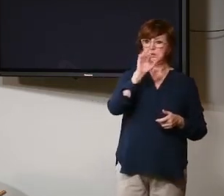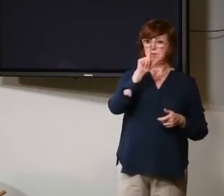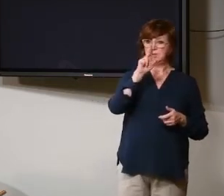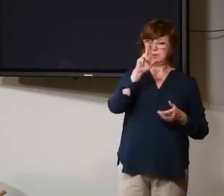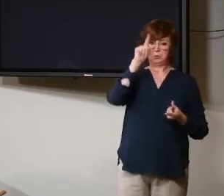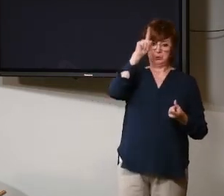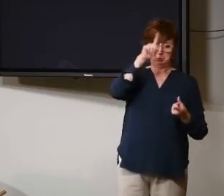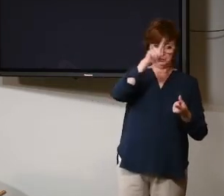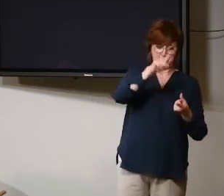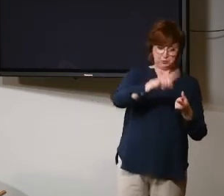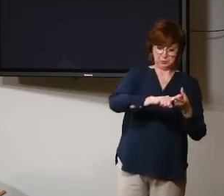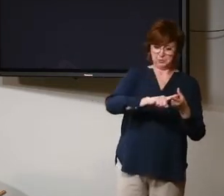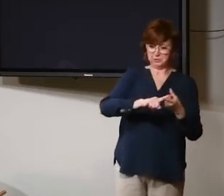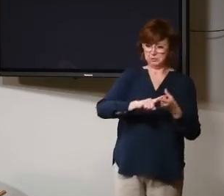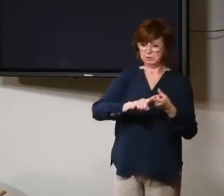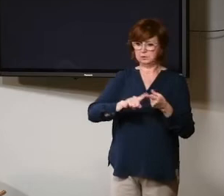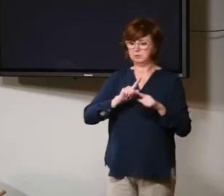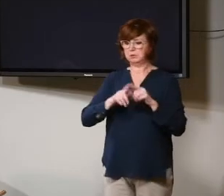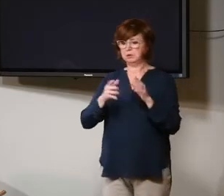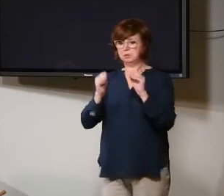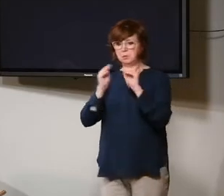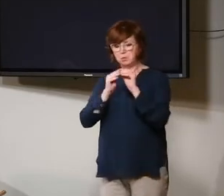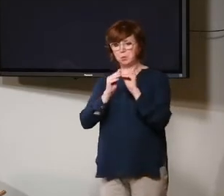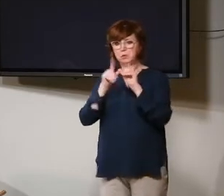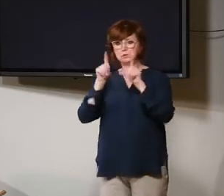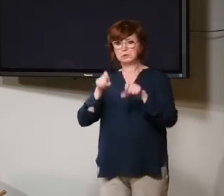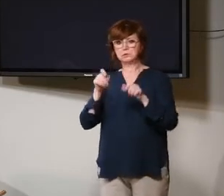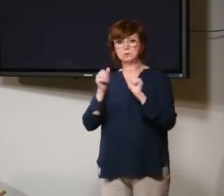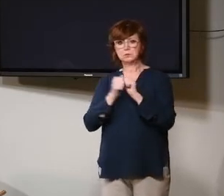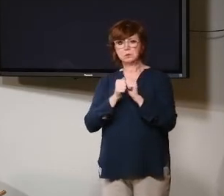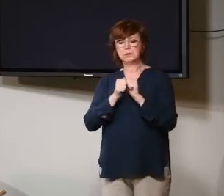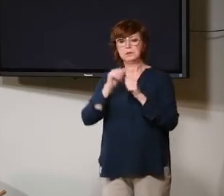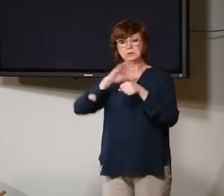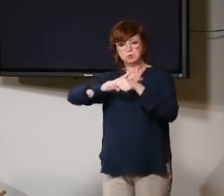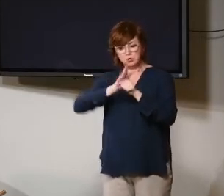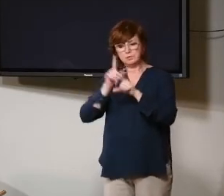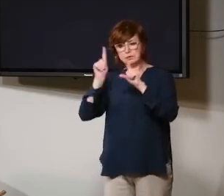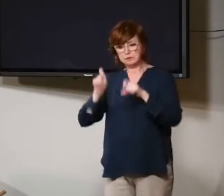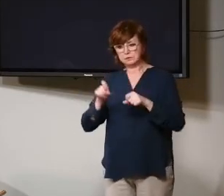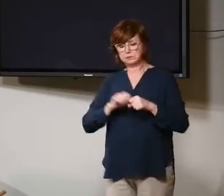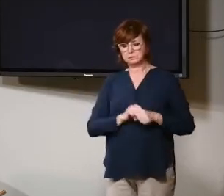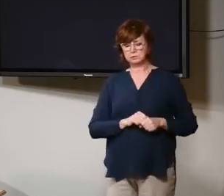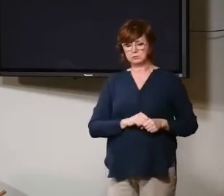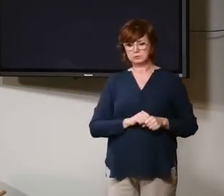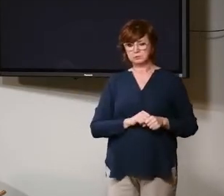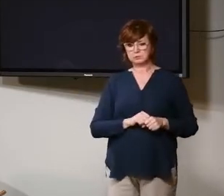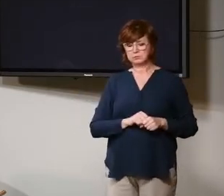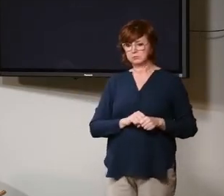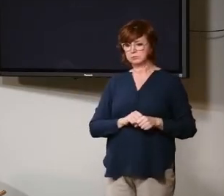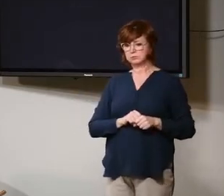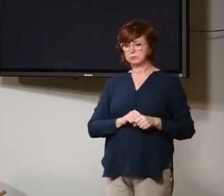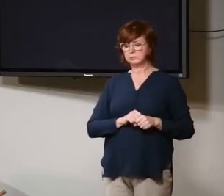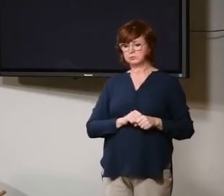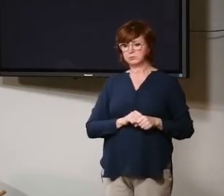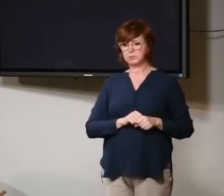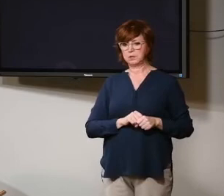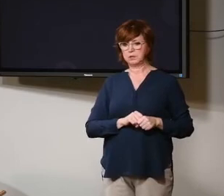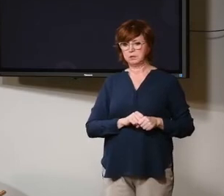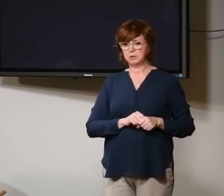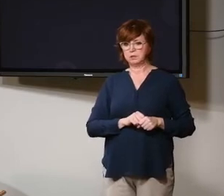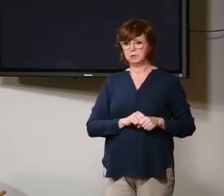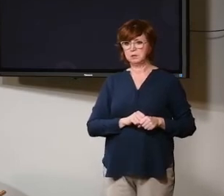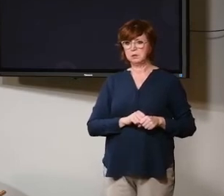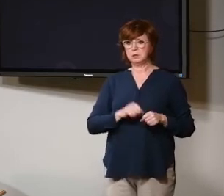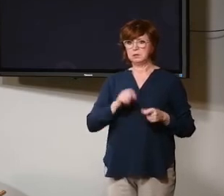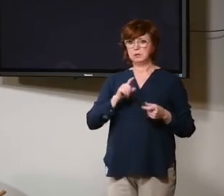actually increasing the respiratory panel to do COVID-19 testing, but at the same time scaling back the respiratory panel because we're coming out of the flu